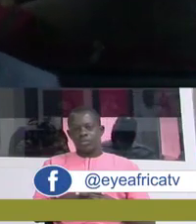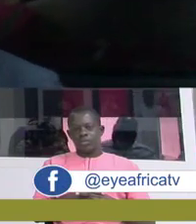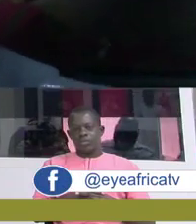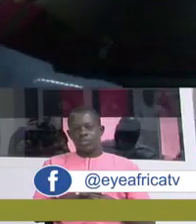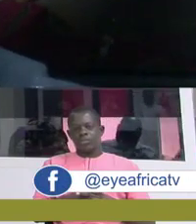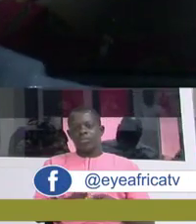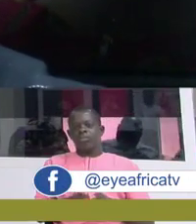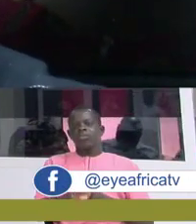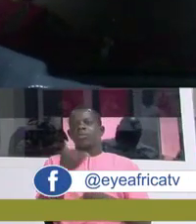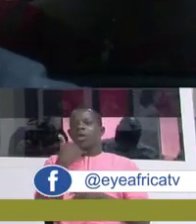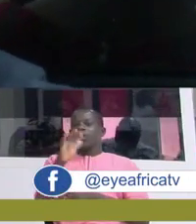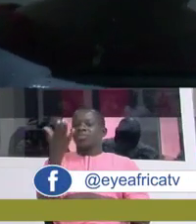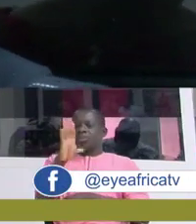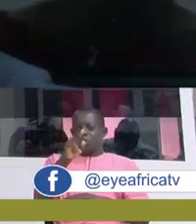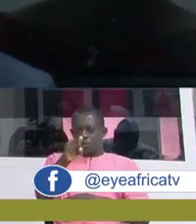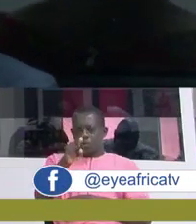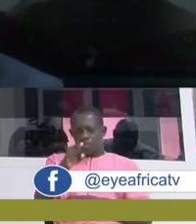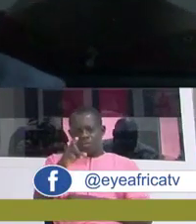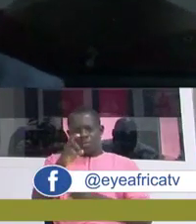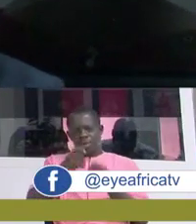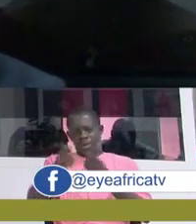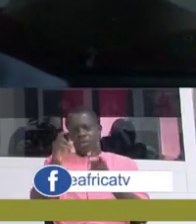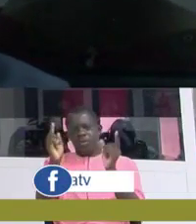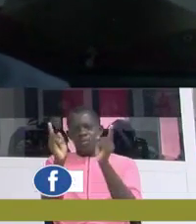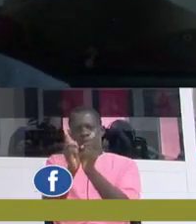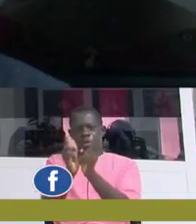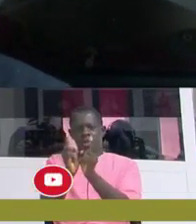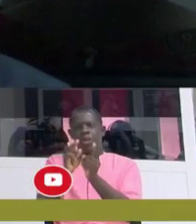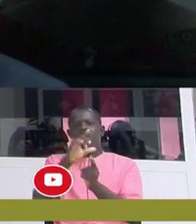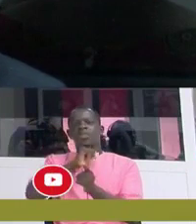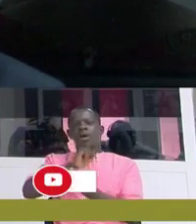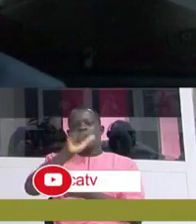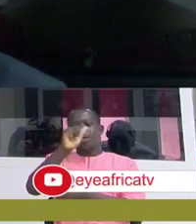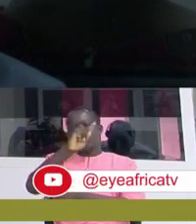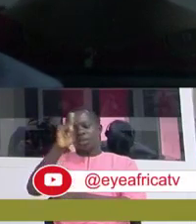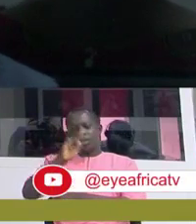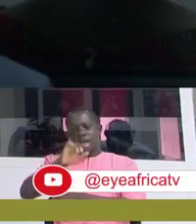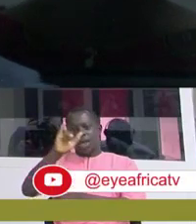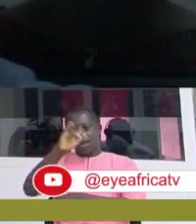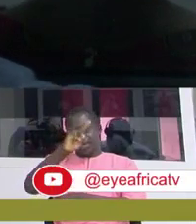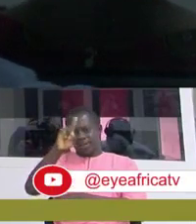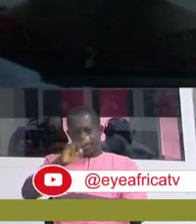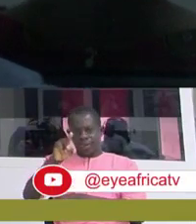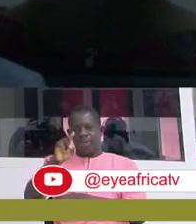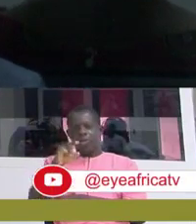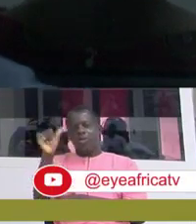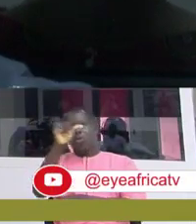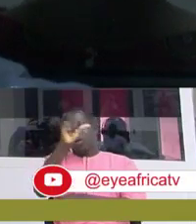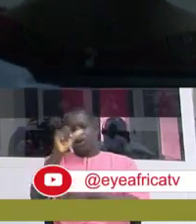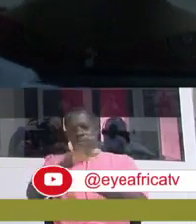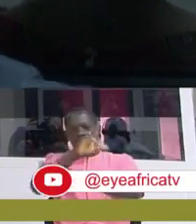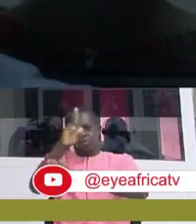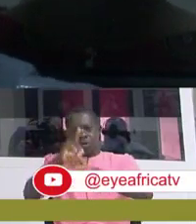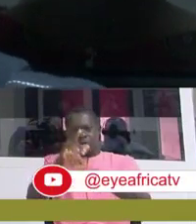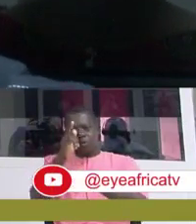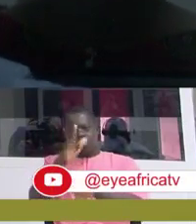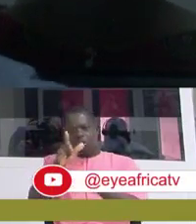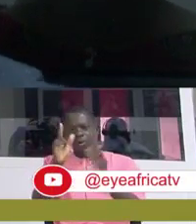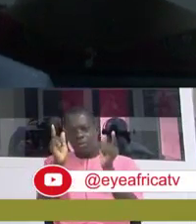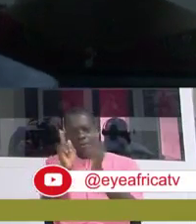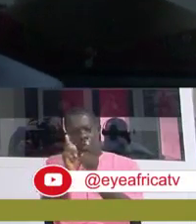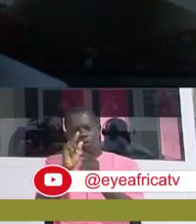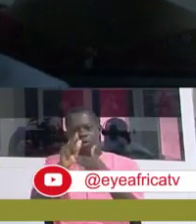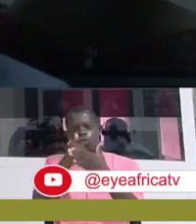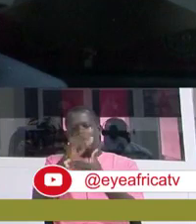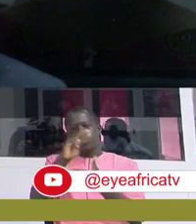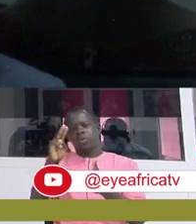Did you eventually got to meet asistamba anywhere? Ako fobe kola ining asistamba fango kungo nata